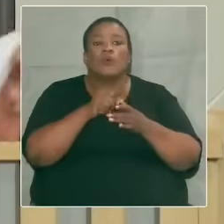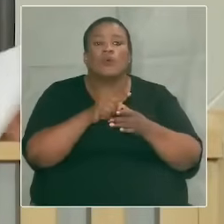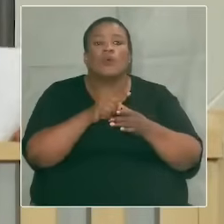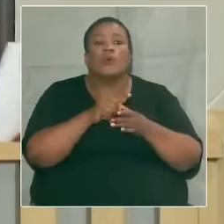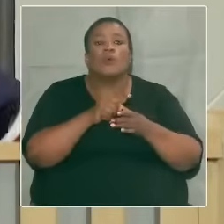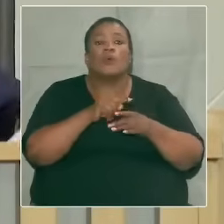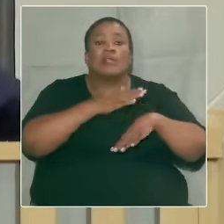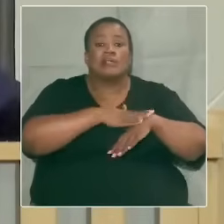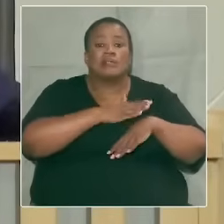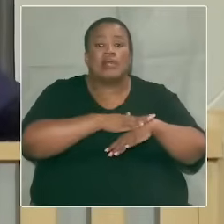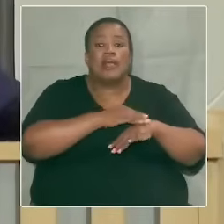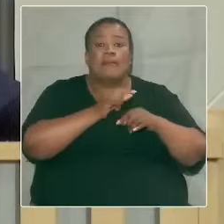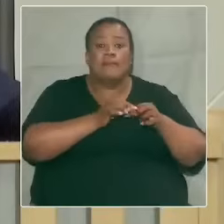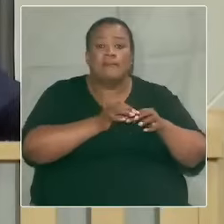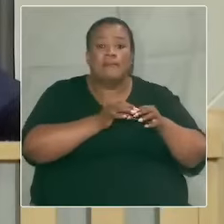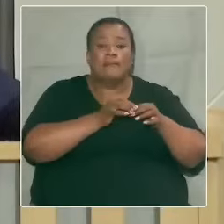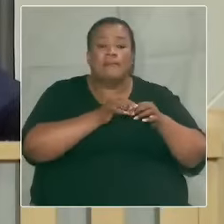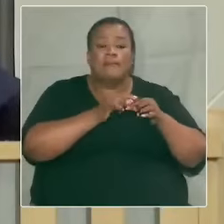the team.